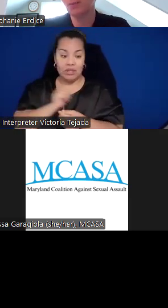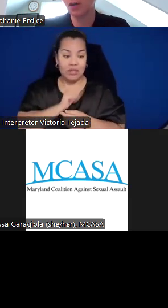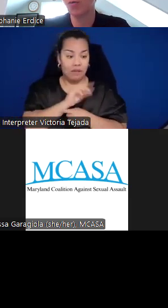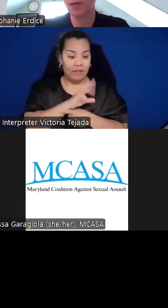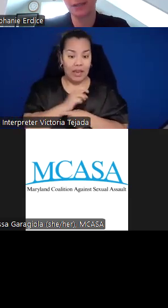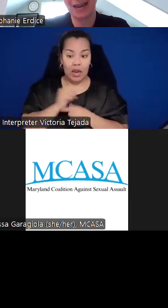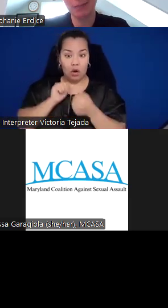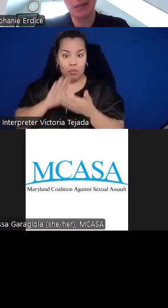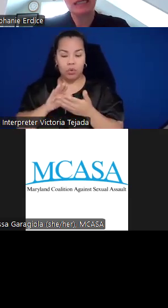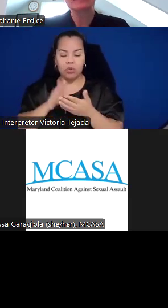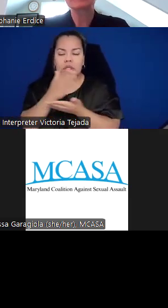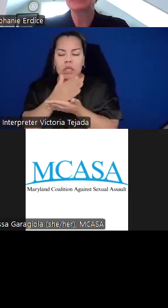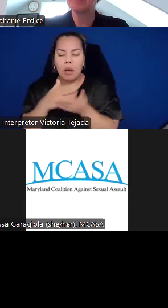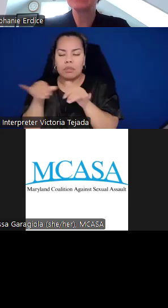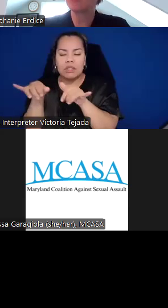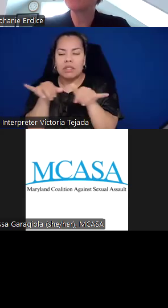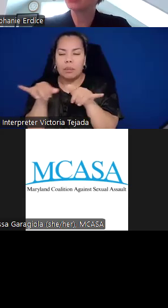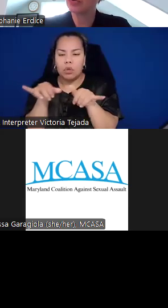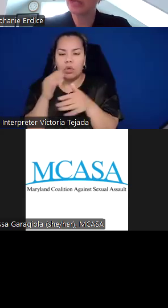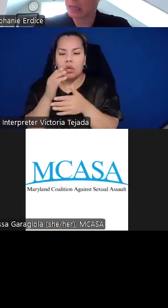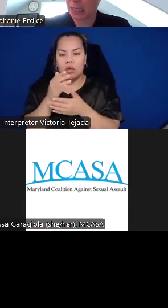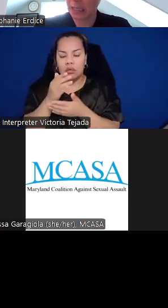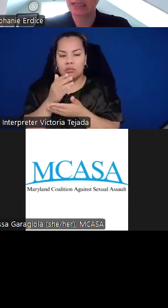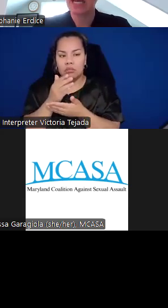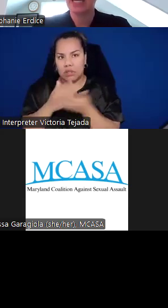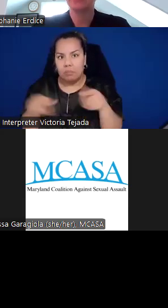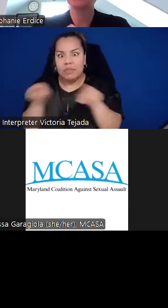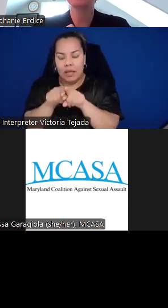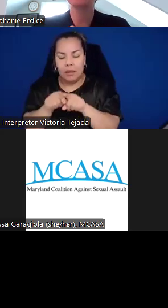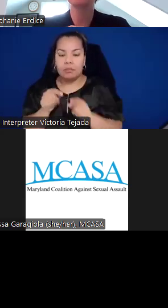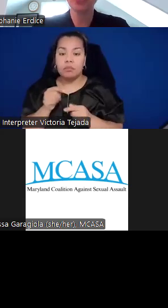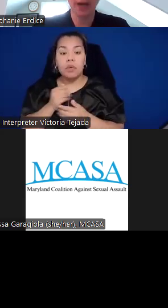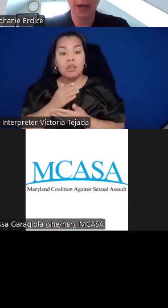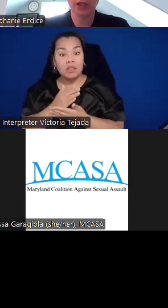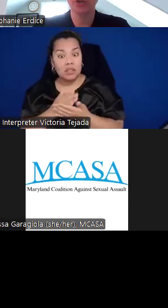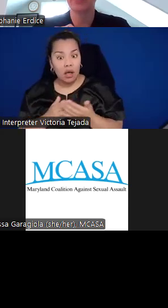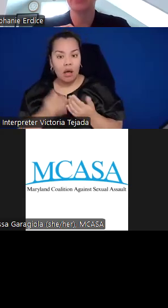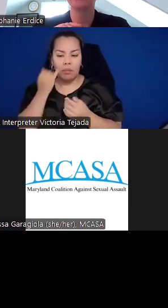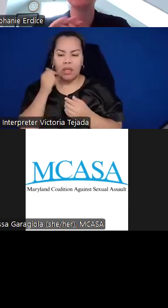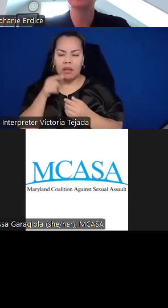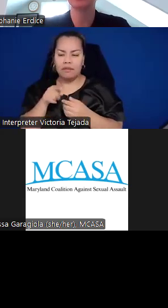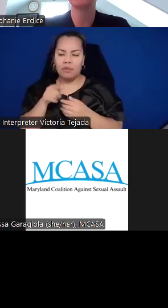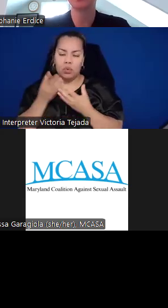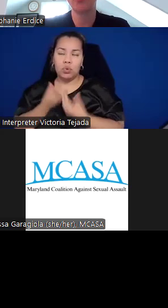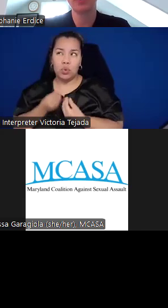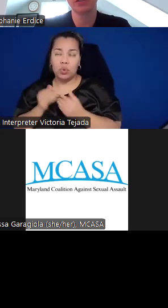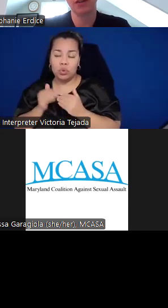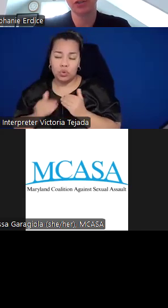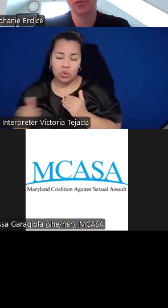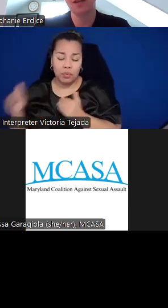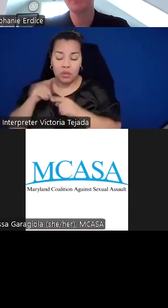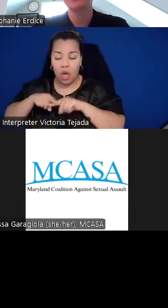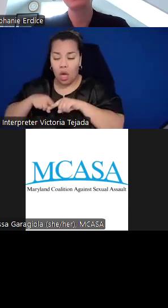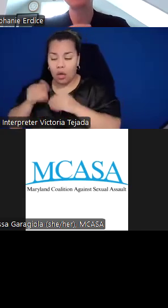very similar or the same. Some self-soothing things, if you do them too much and you rely on them too much for coping